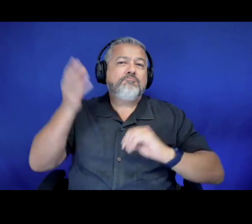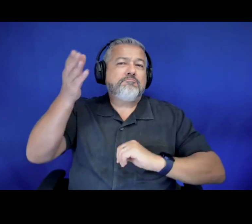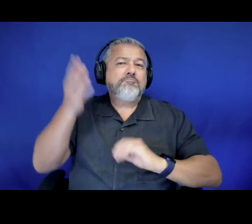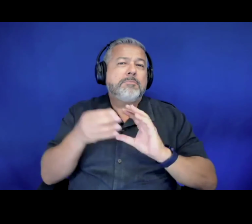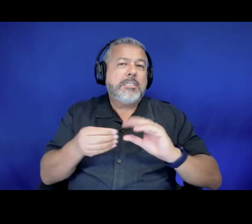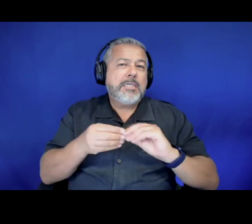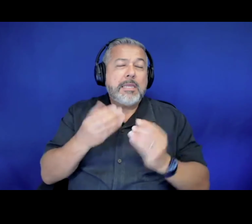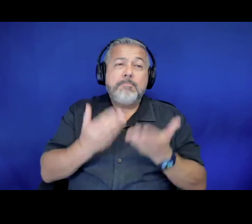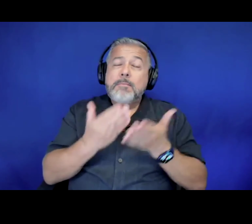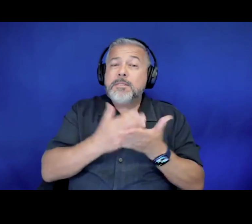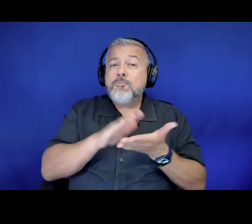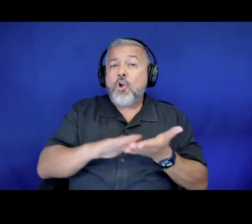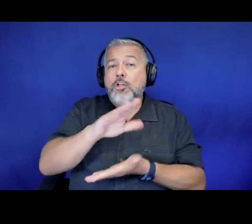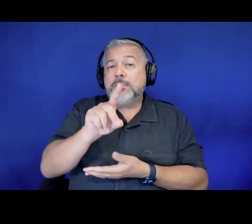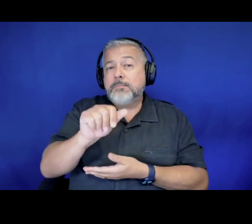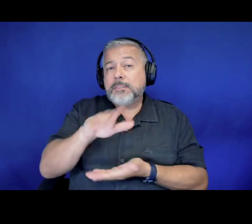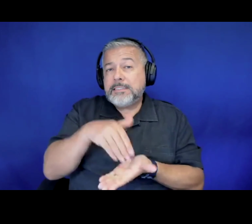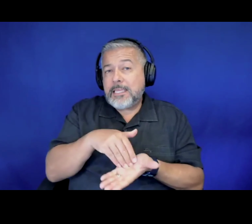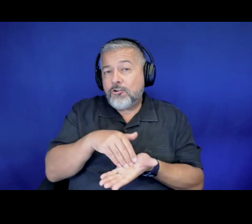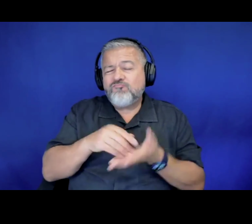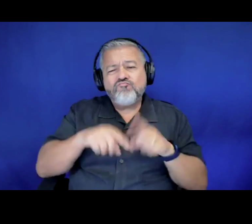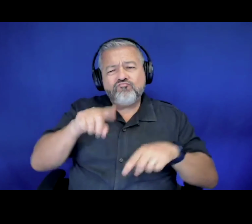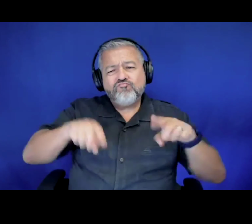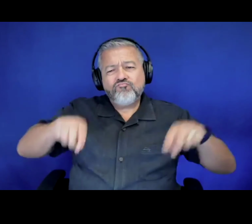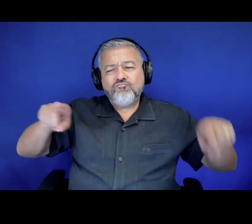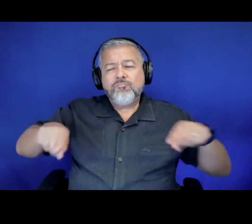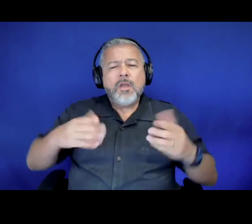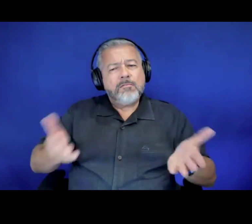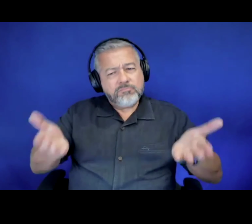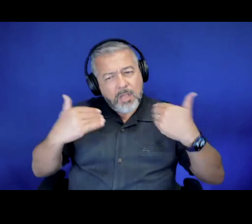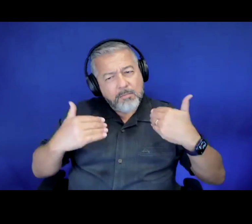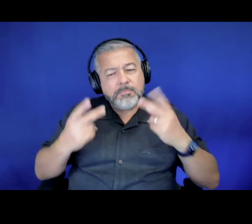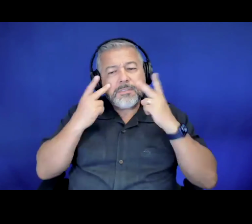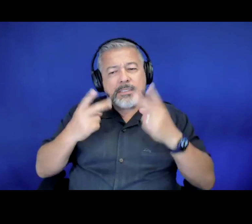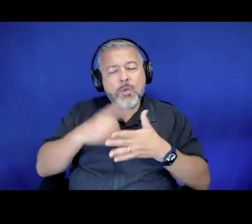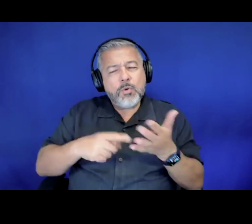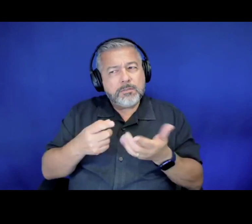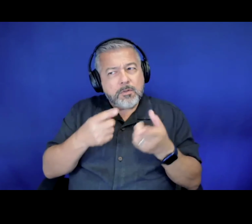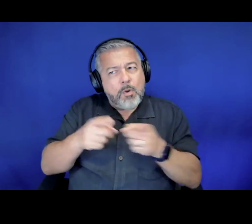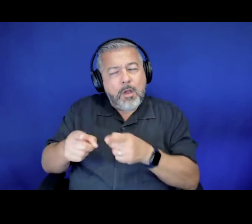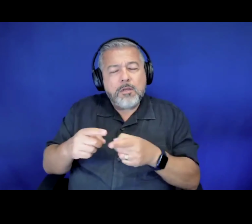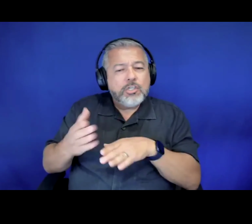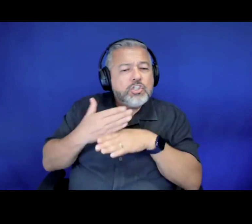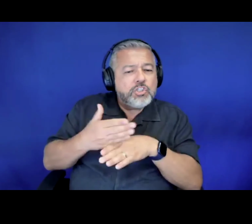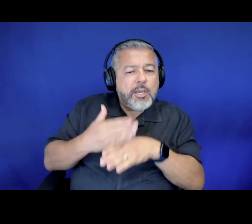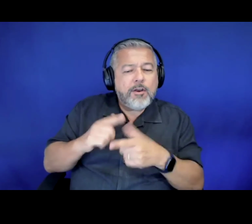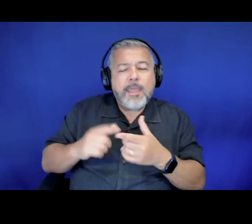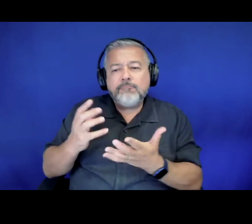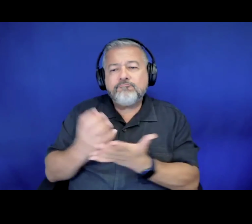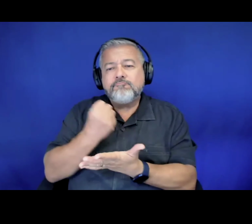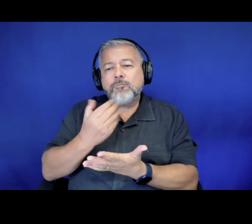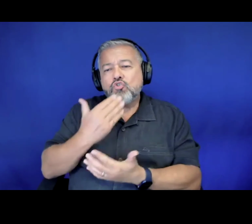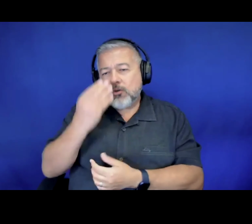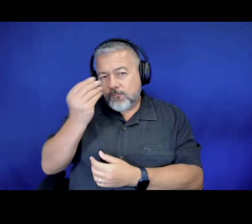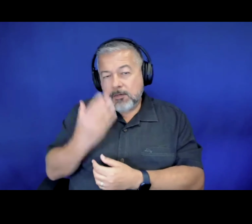college disability centers. So come and see what it's all about, share it, and get the good info. But if